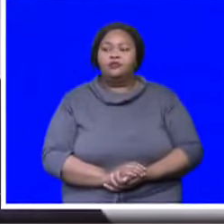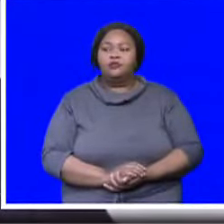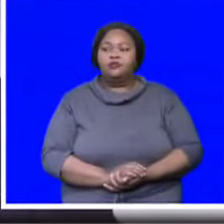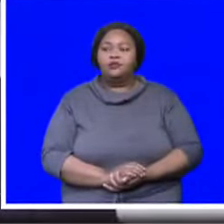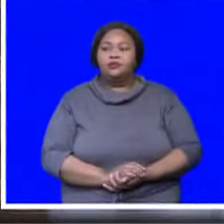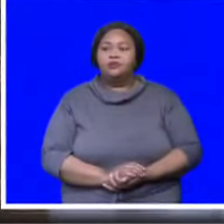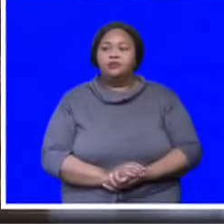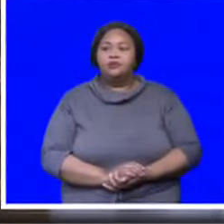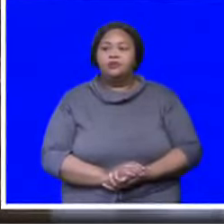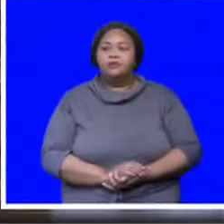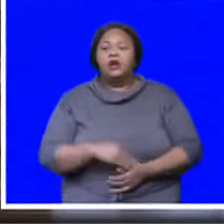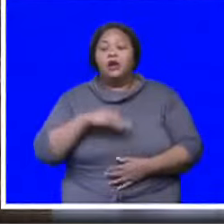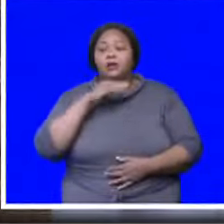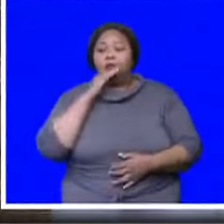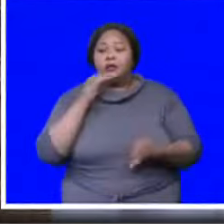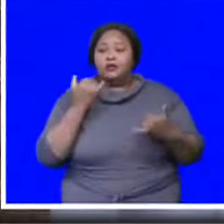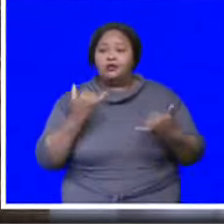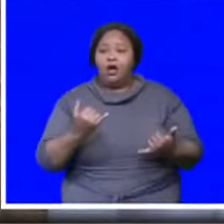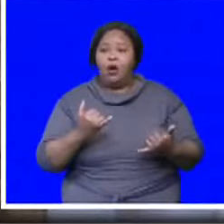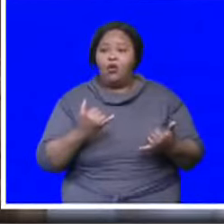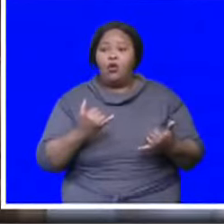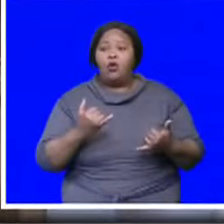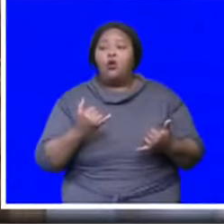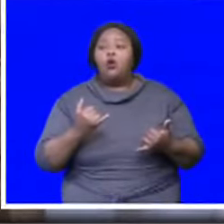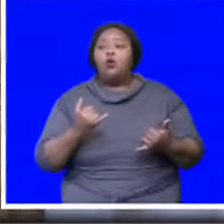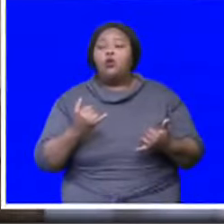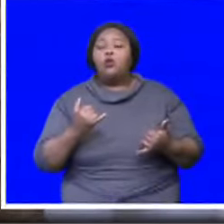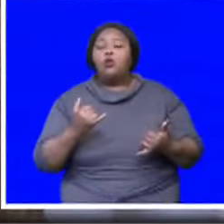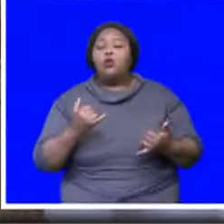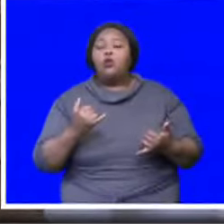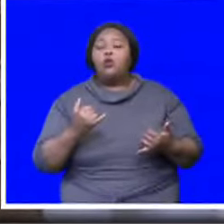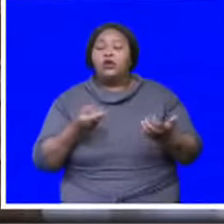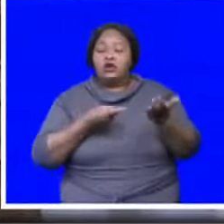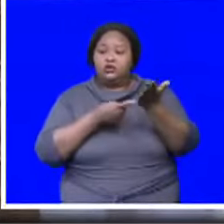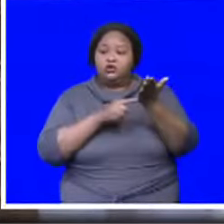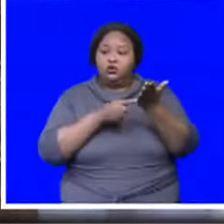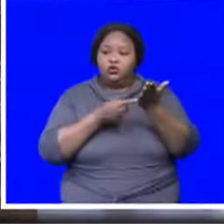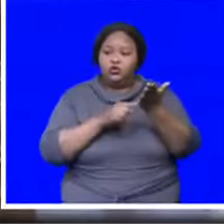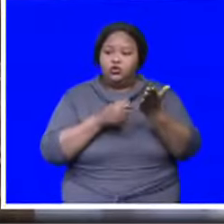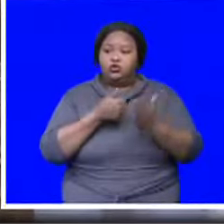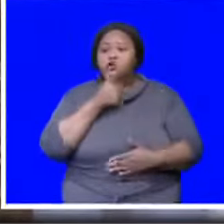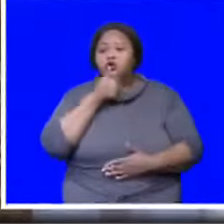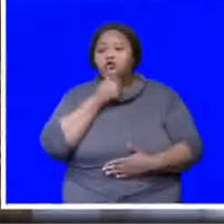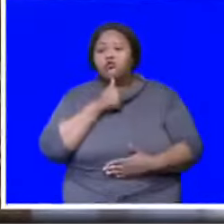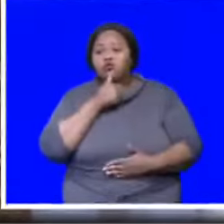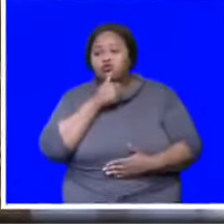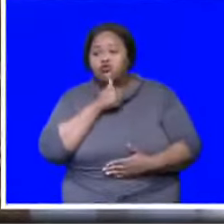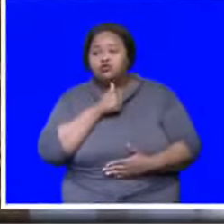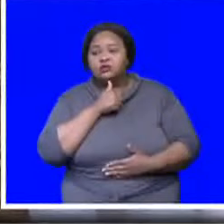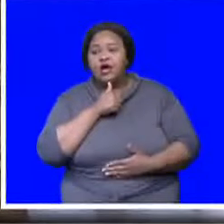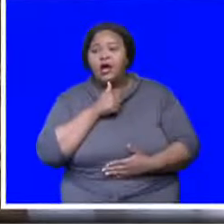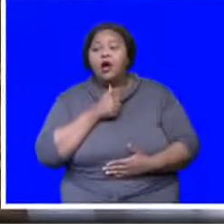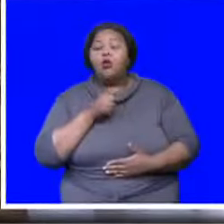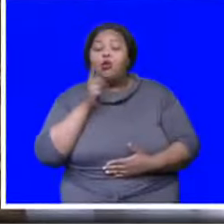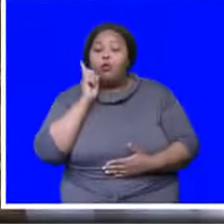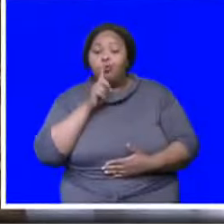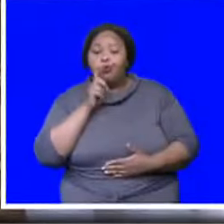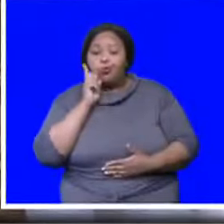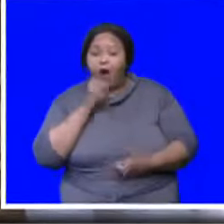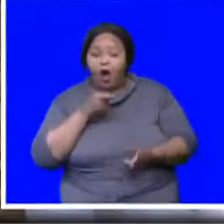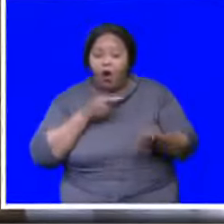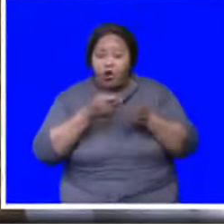of the softwares already operational. We don't have anyone now in hiding. We can see a